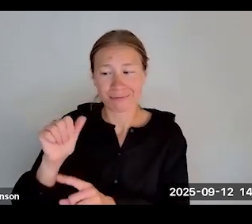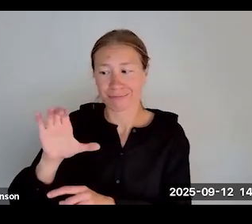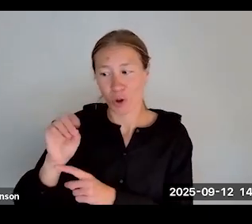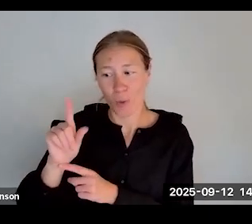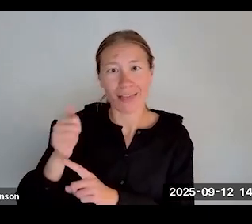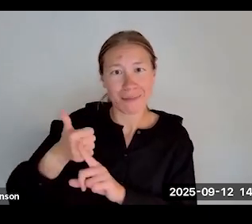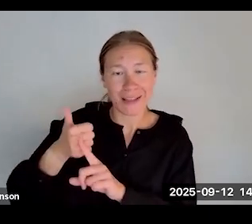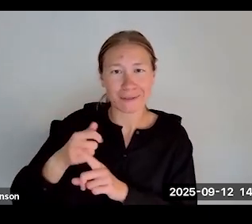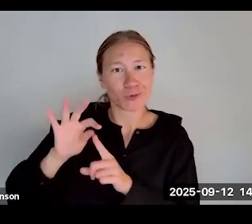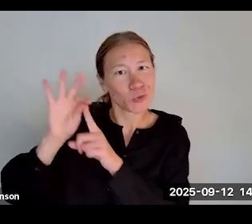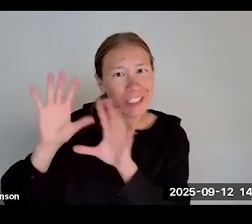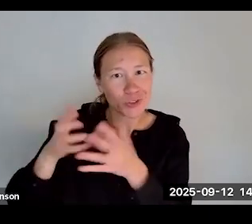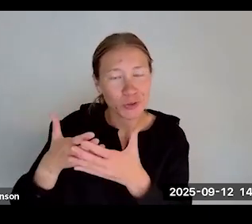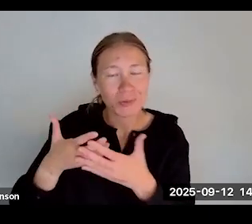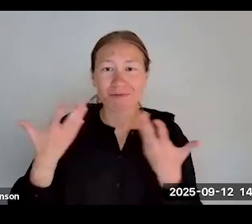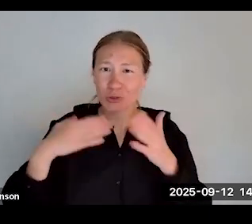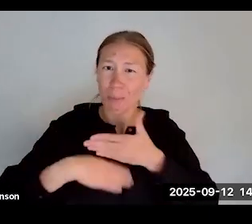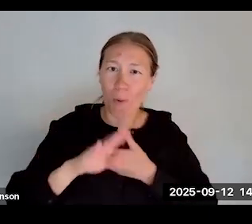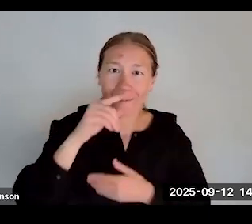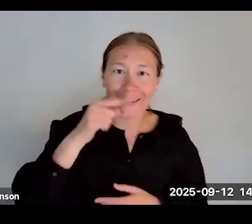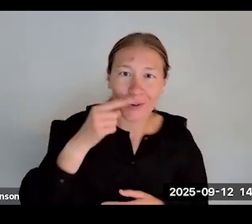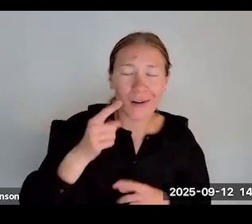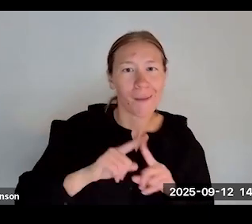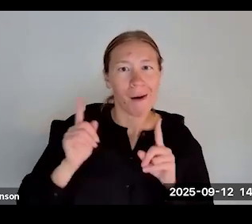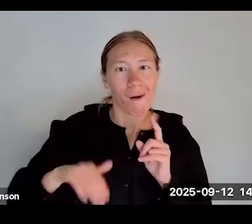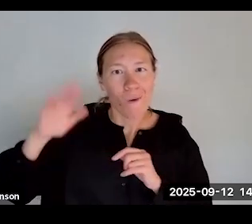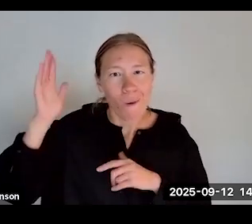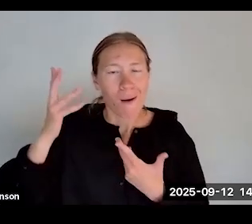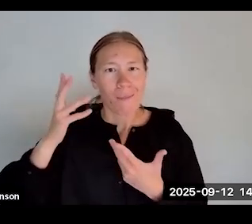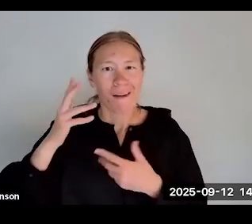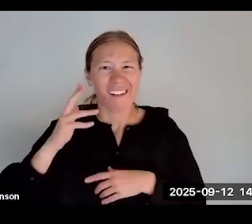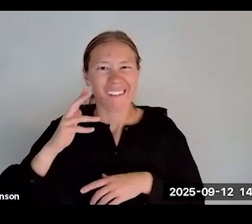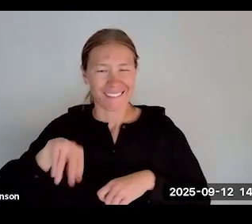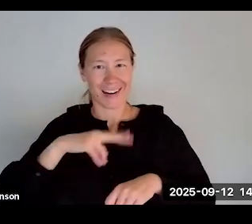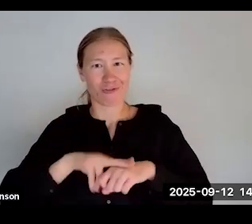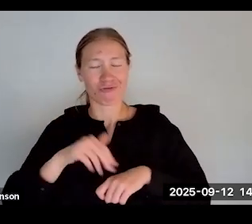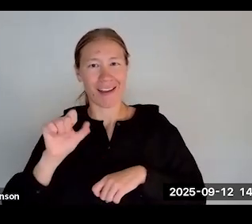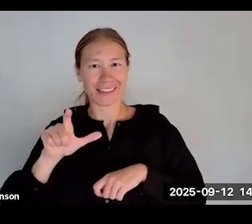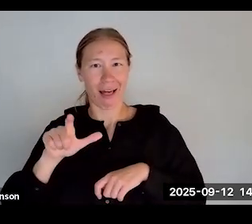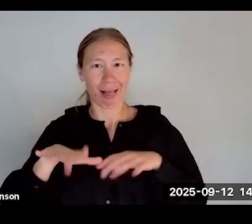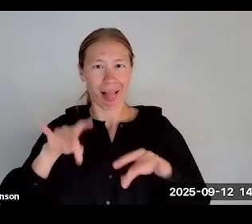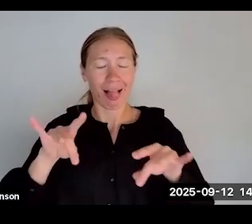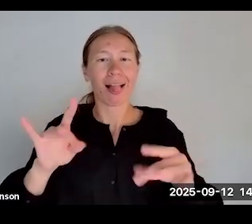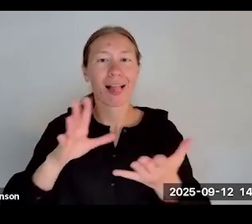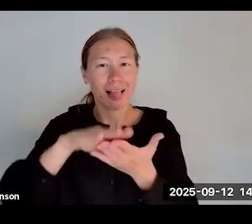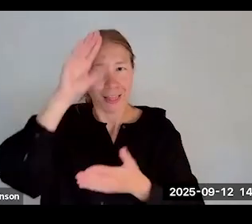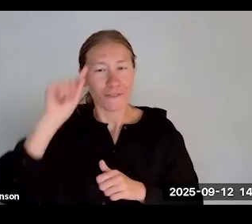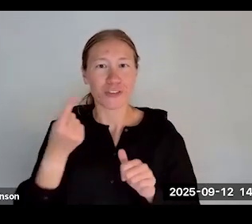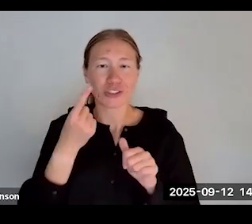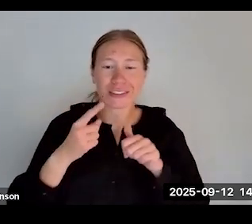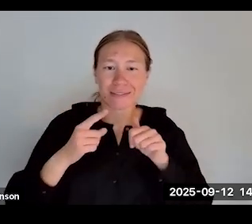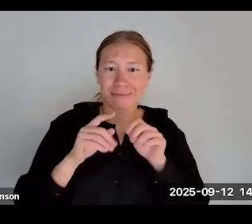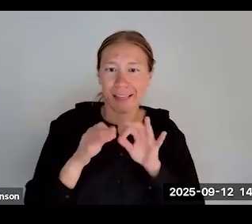born hearing, but they often grow up with ASL as their first language. This picture book is an adaptation of